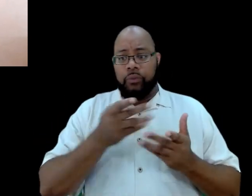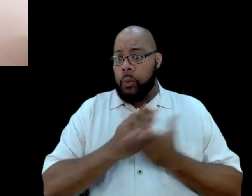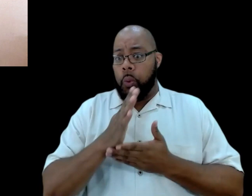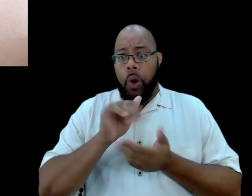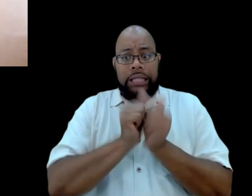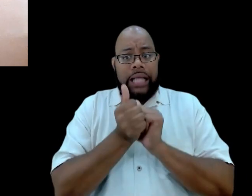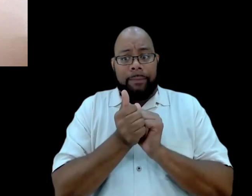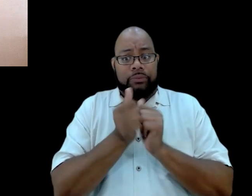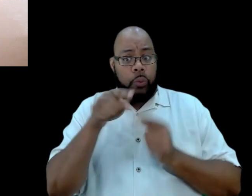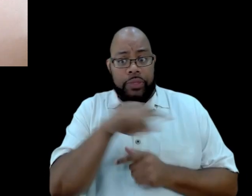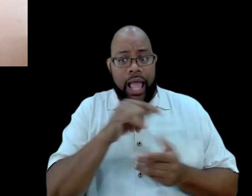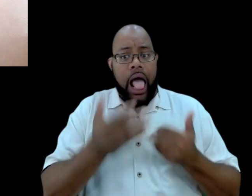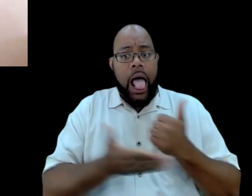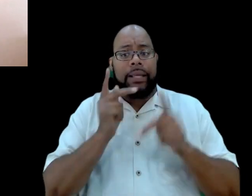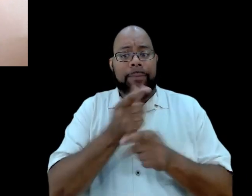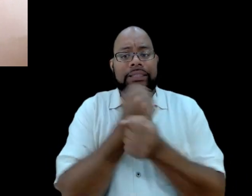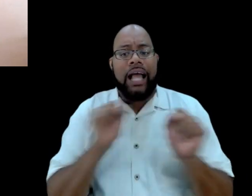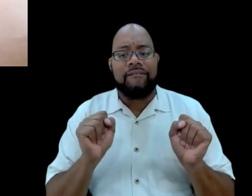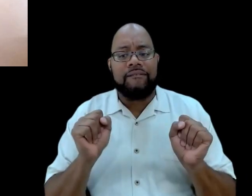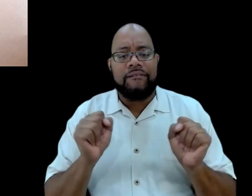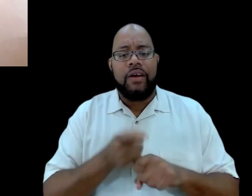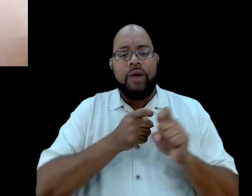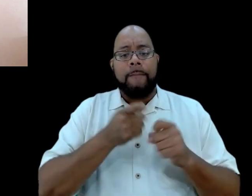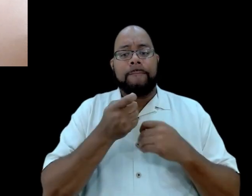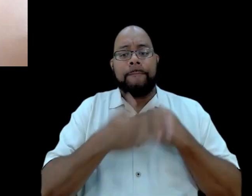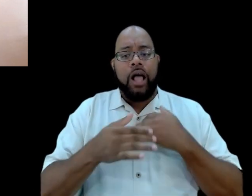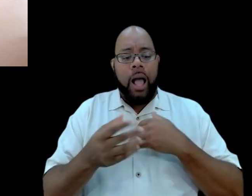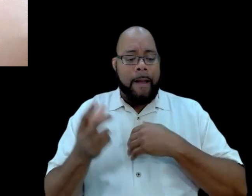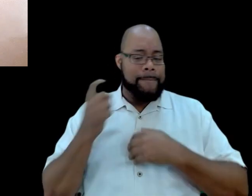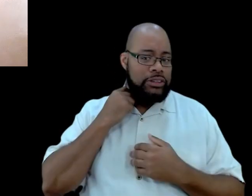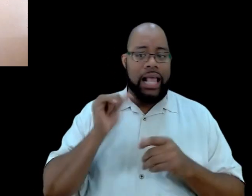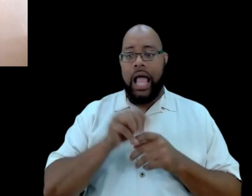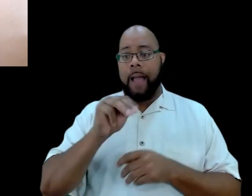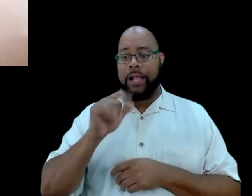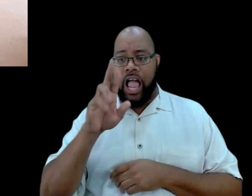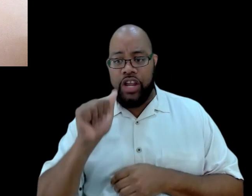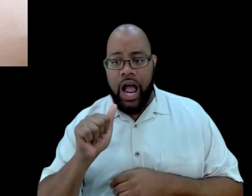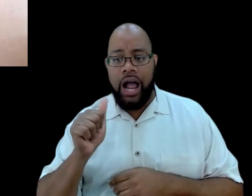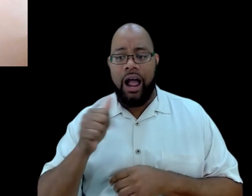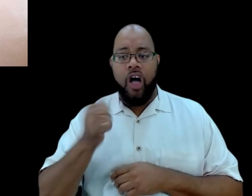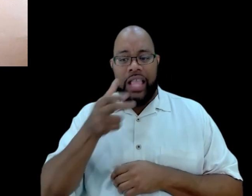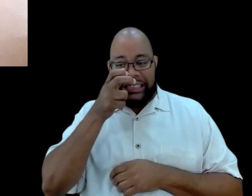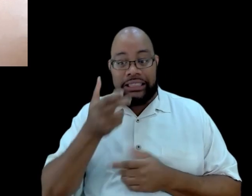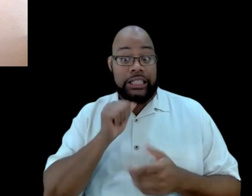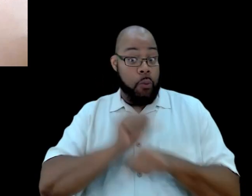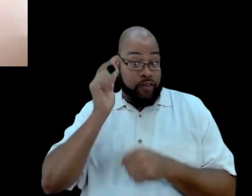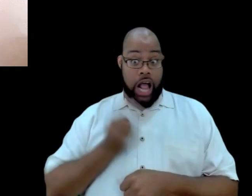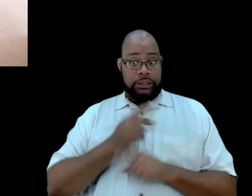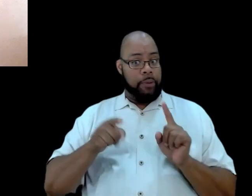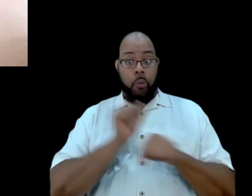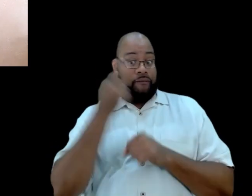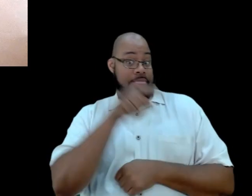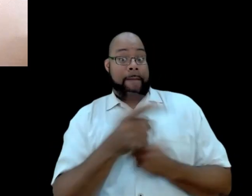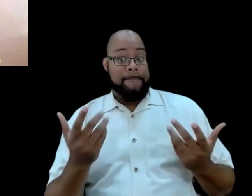just let it ride through them. They're adapted to it, and it helps keep them safe from blood parasites like malaria and other diseases. So wouldn't work